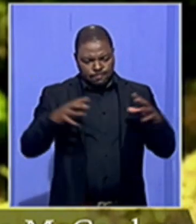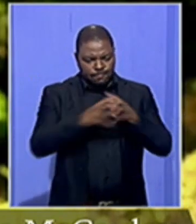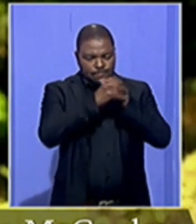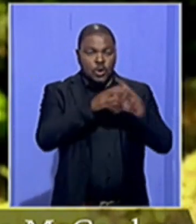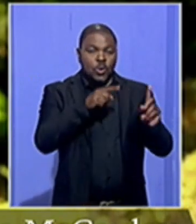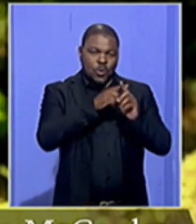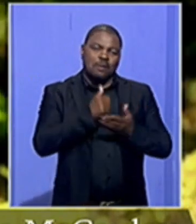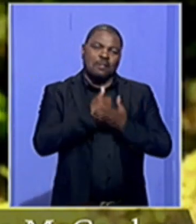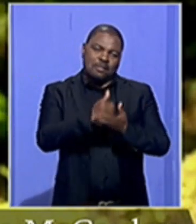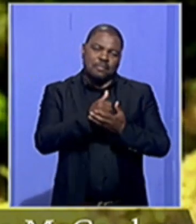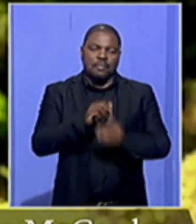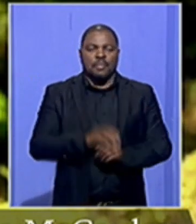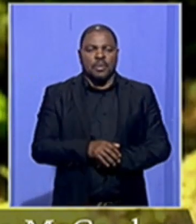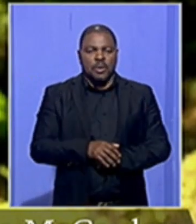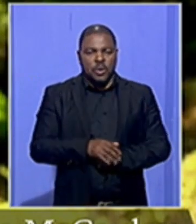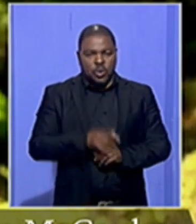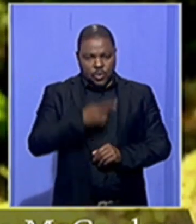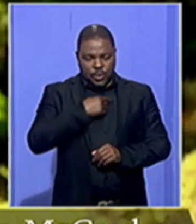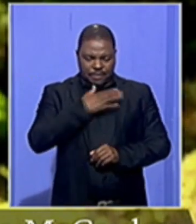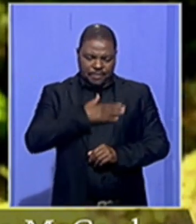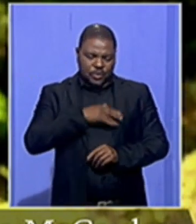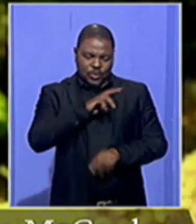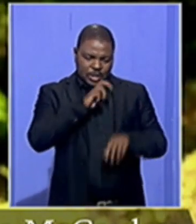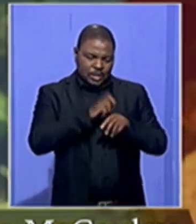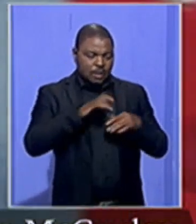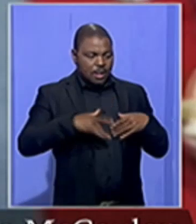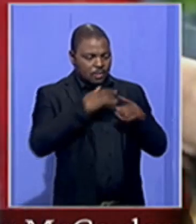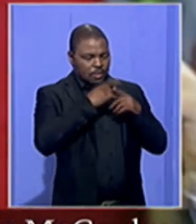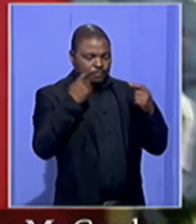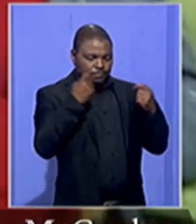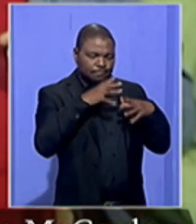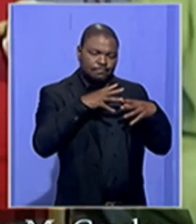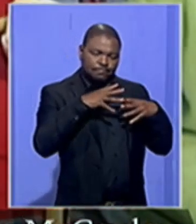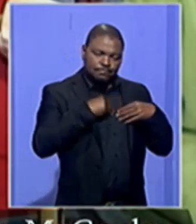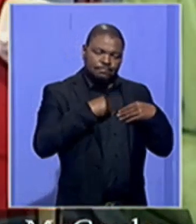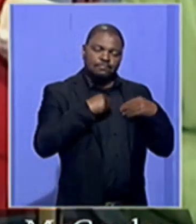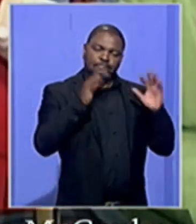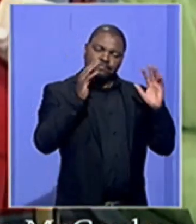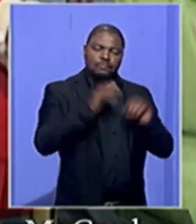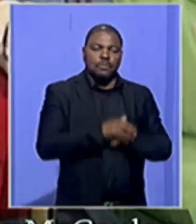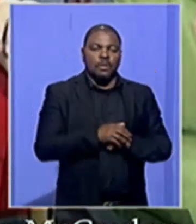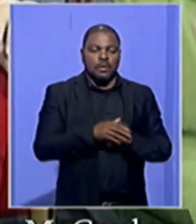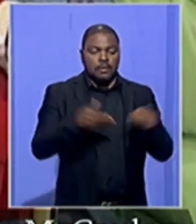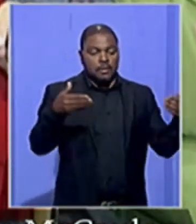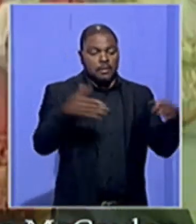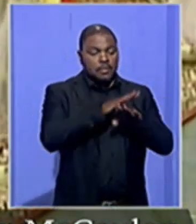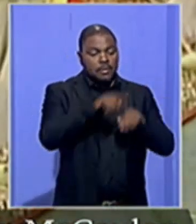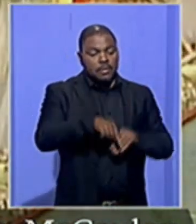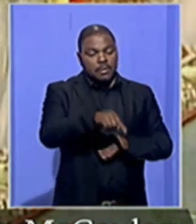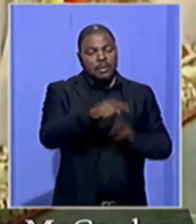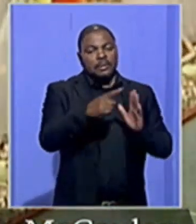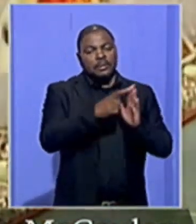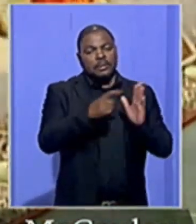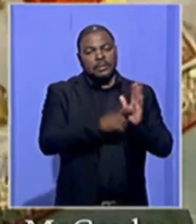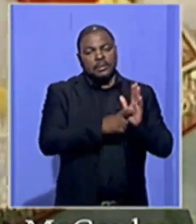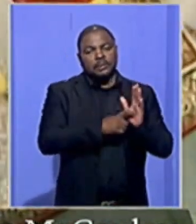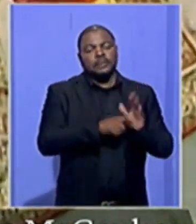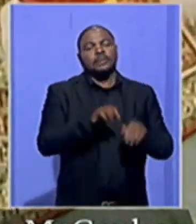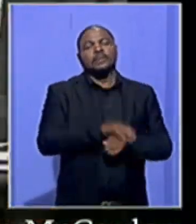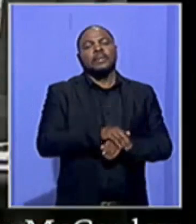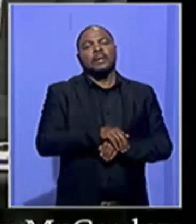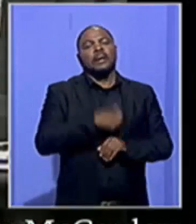we really feel that we need to celebrate his life. Phitlho ya ga Mekholi e Diphalane a le 19 mme